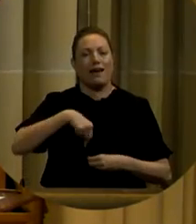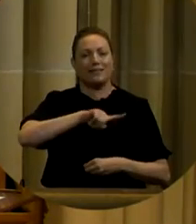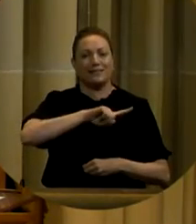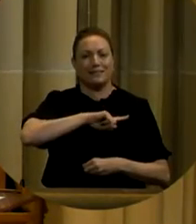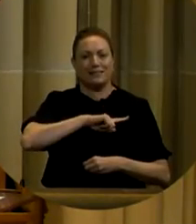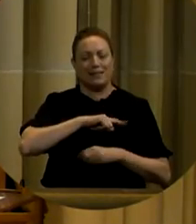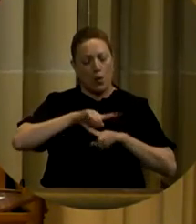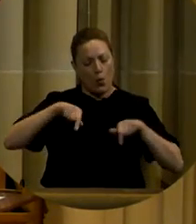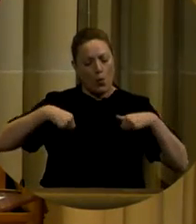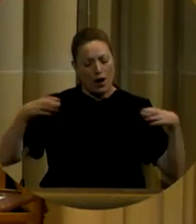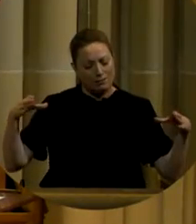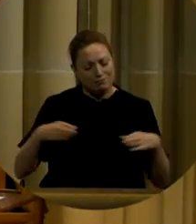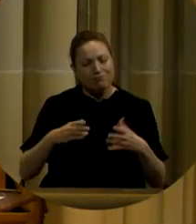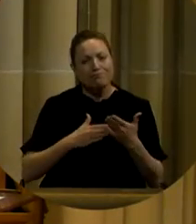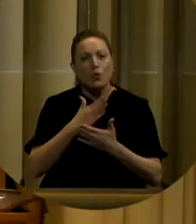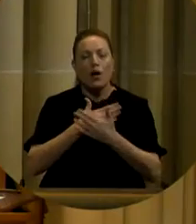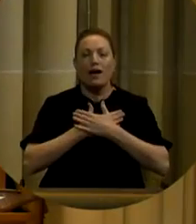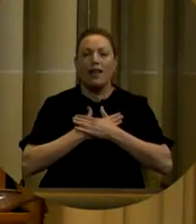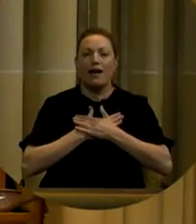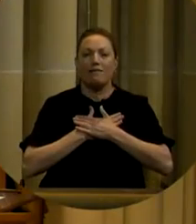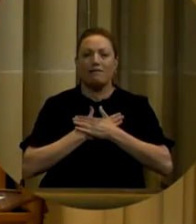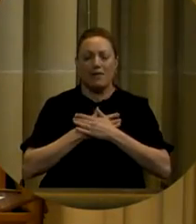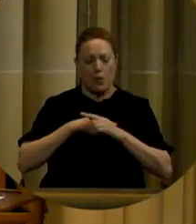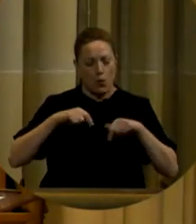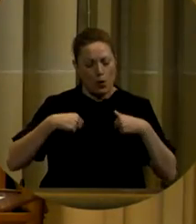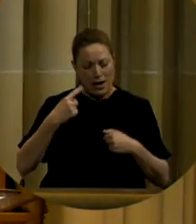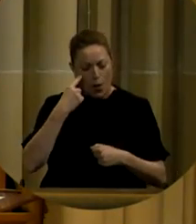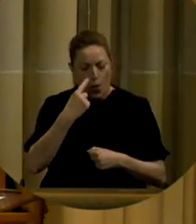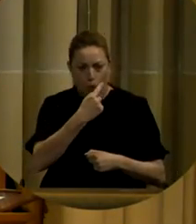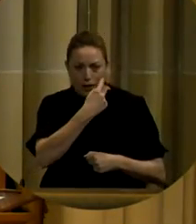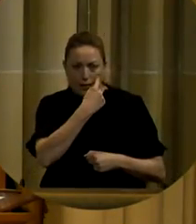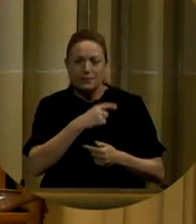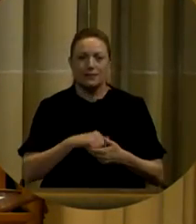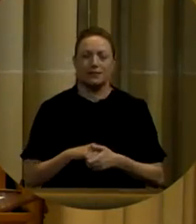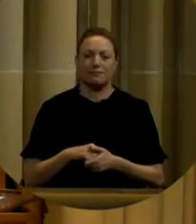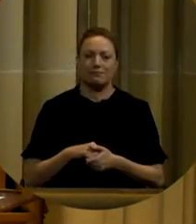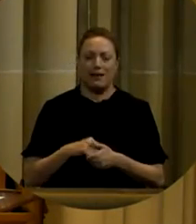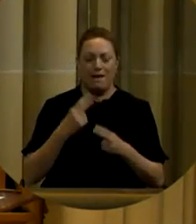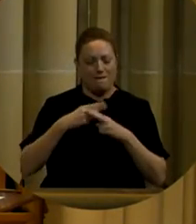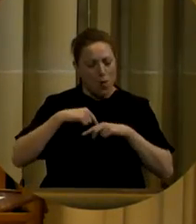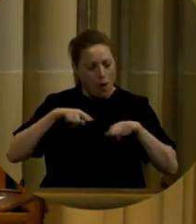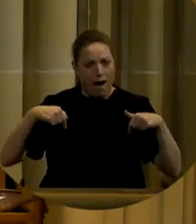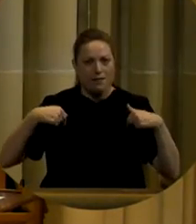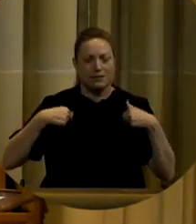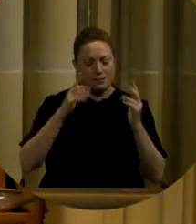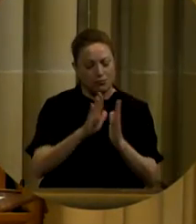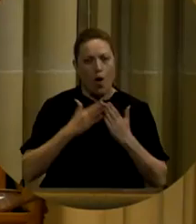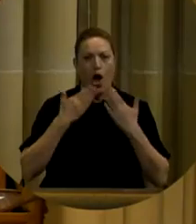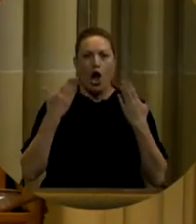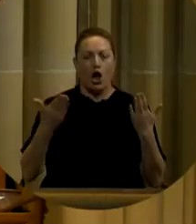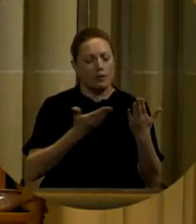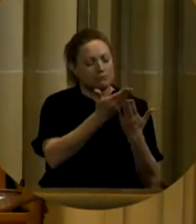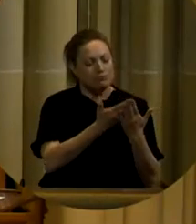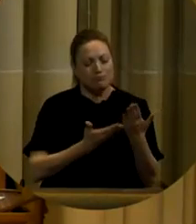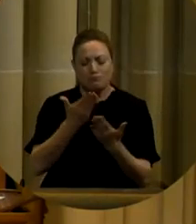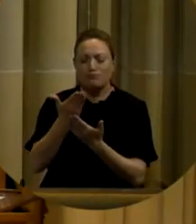love, and when, as once for the disciples, so now for us, he opens the scriptures and breaks the